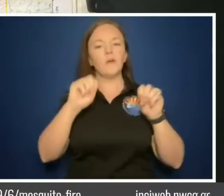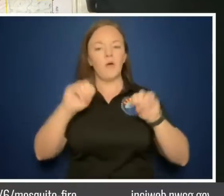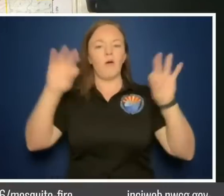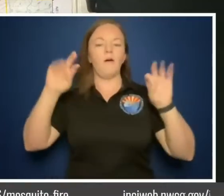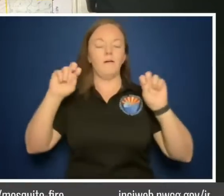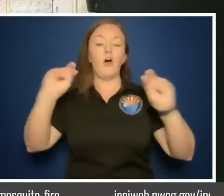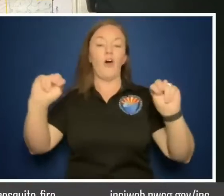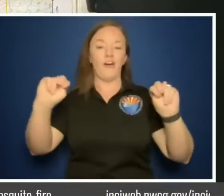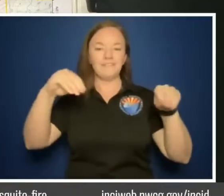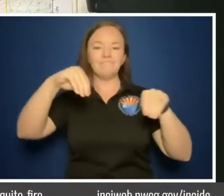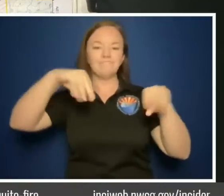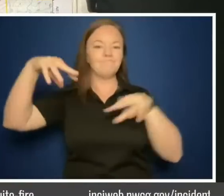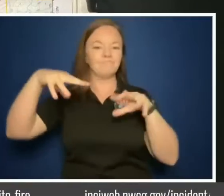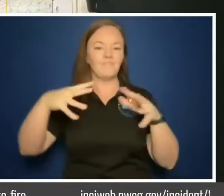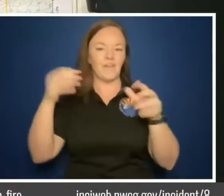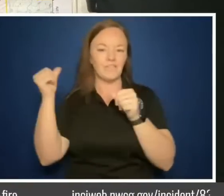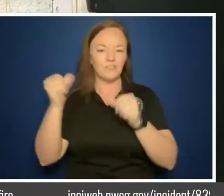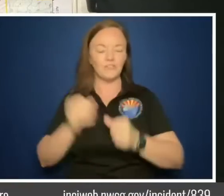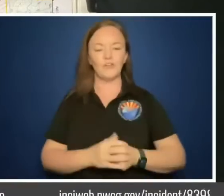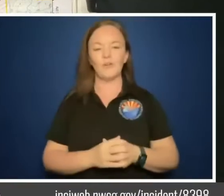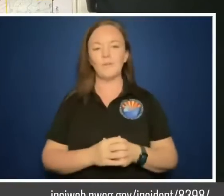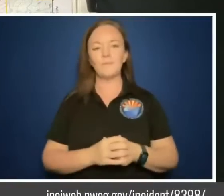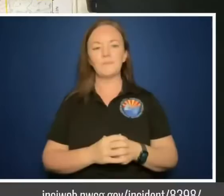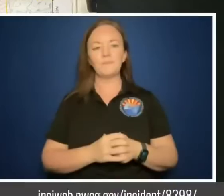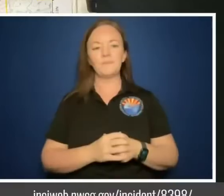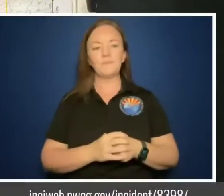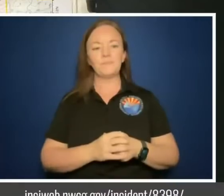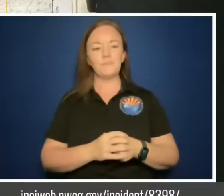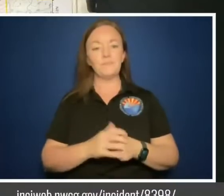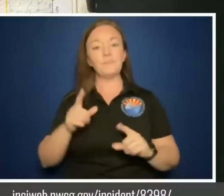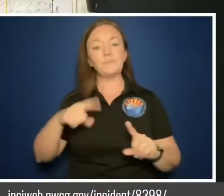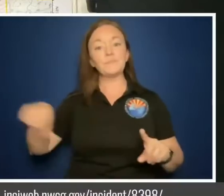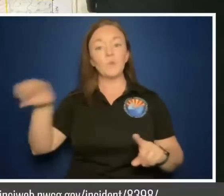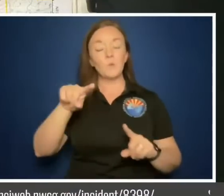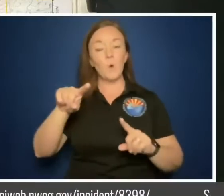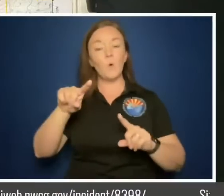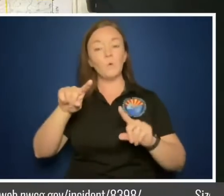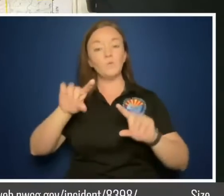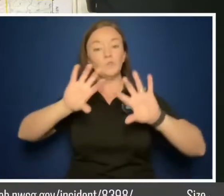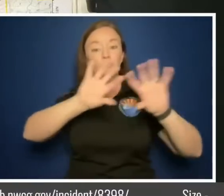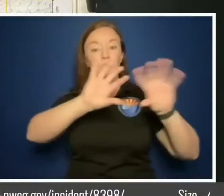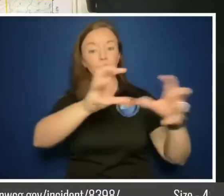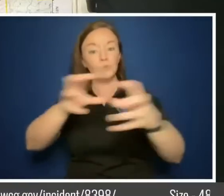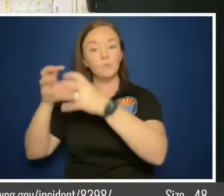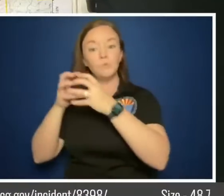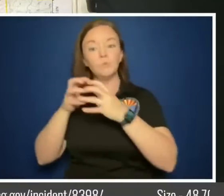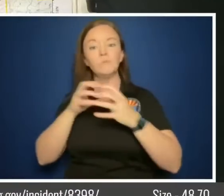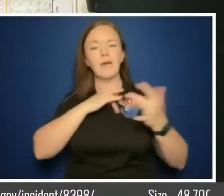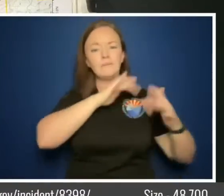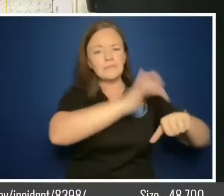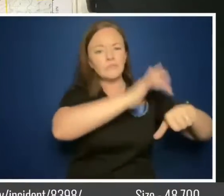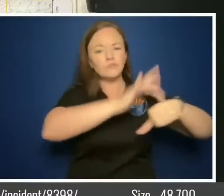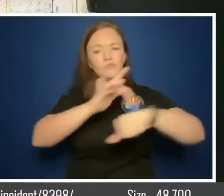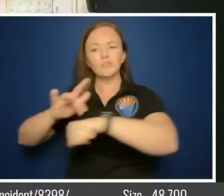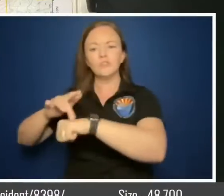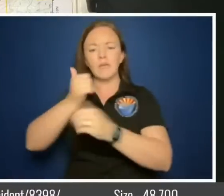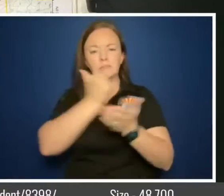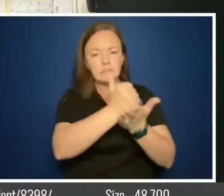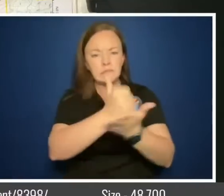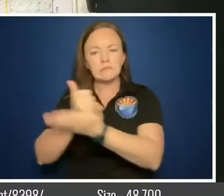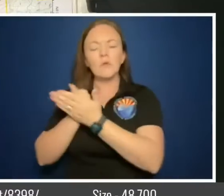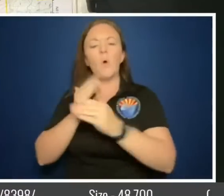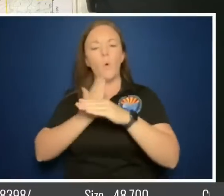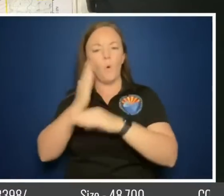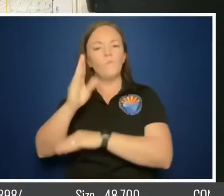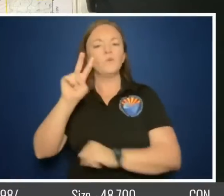As of this morning, those SIPT crews have treated more than 2,000 assets in the field and continue to do so